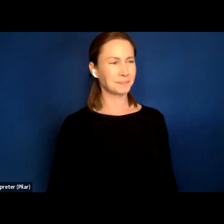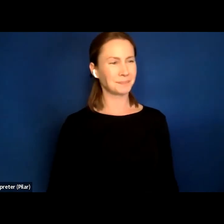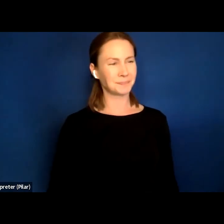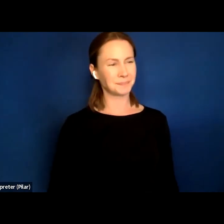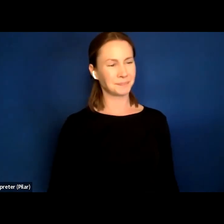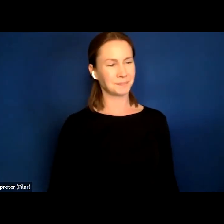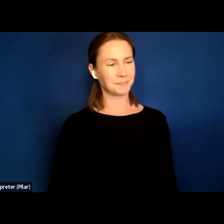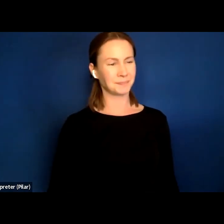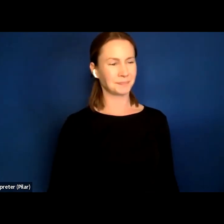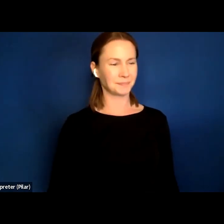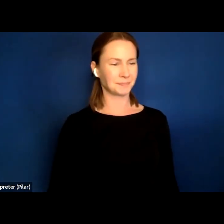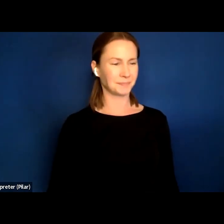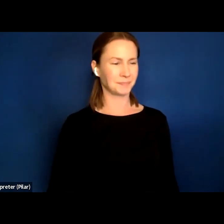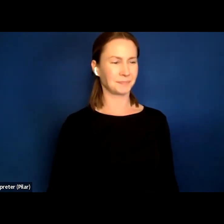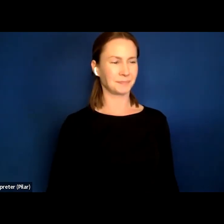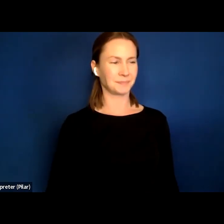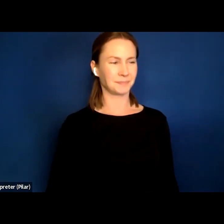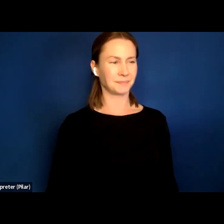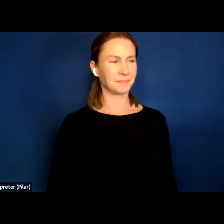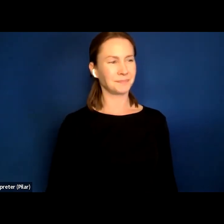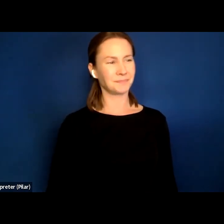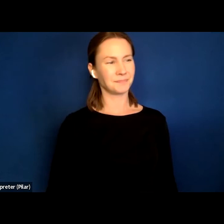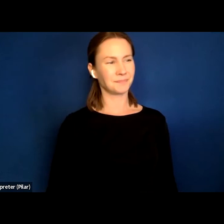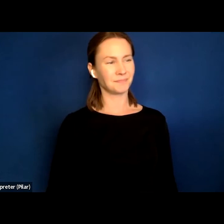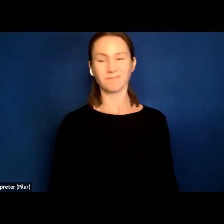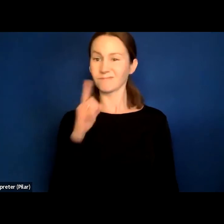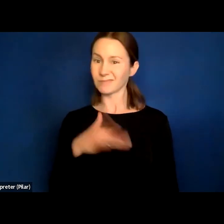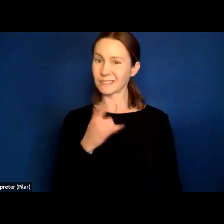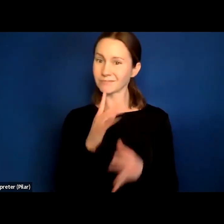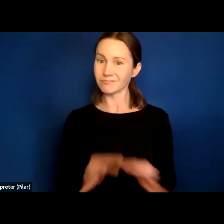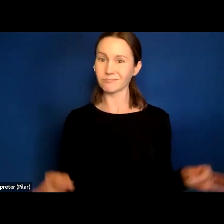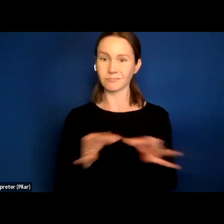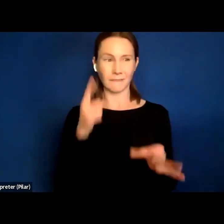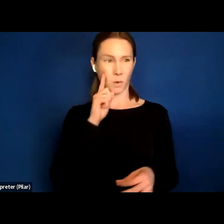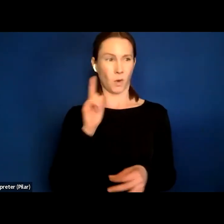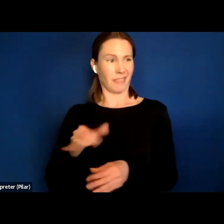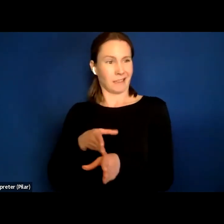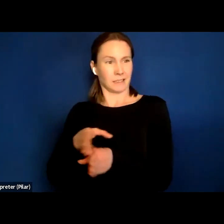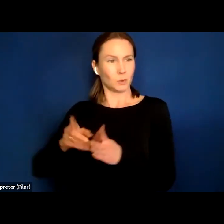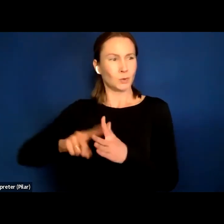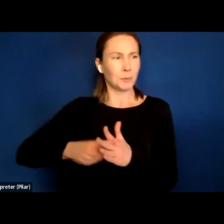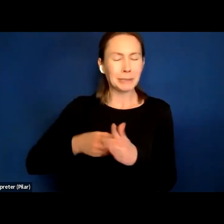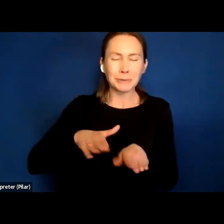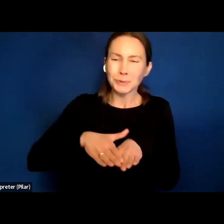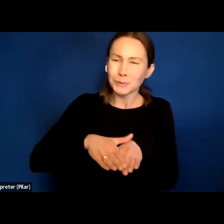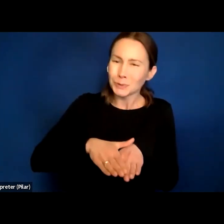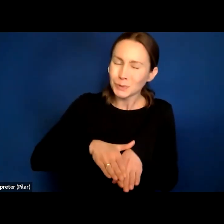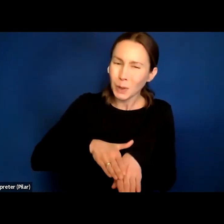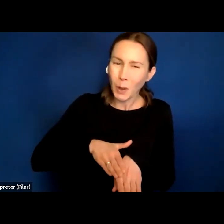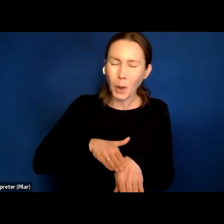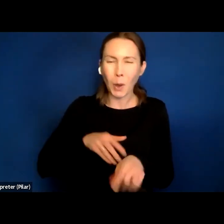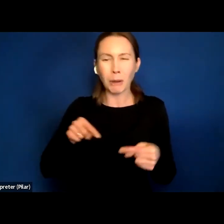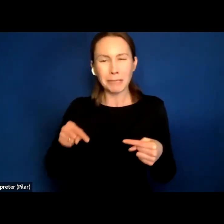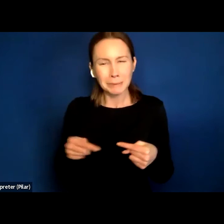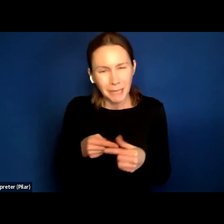So this is what I believe is really necessary for our sector to begin that slow and painstakingly careful,